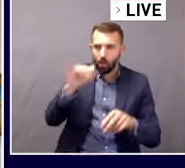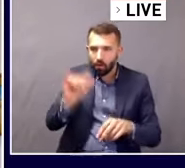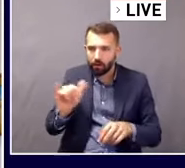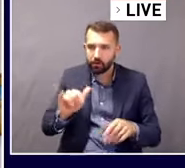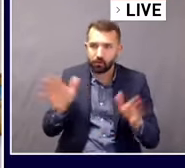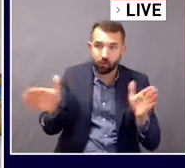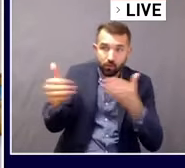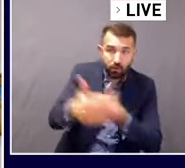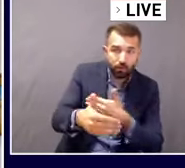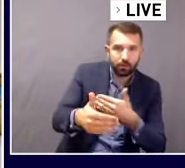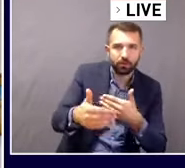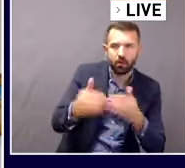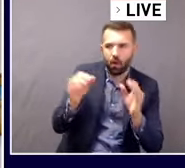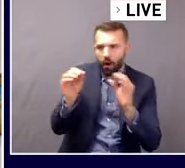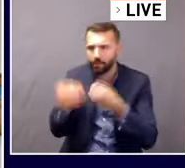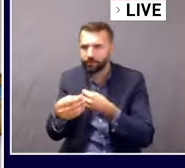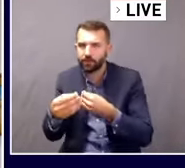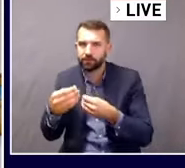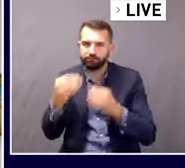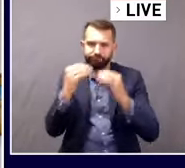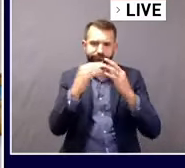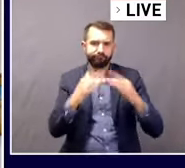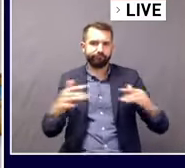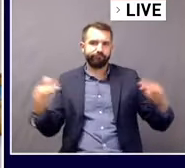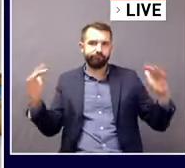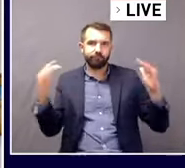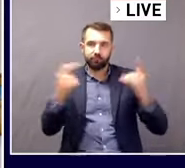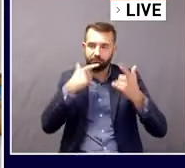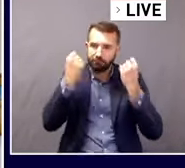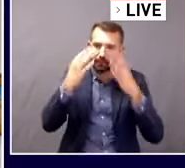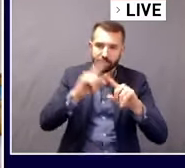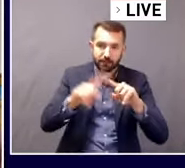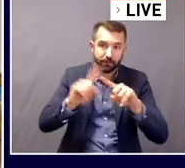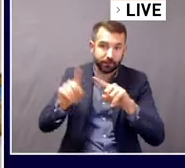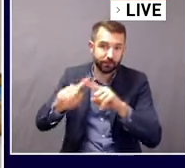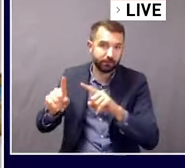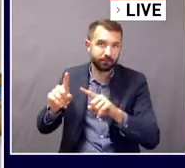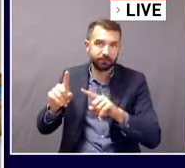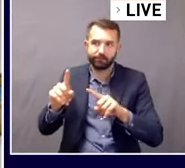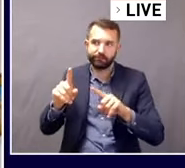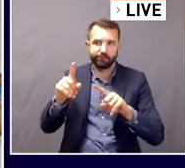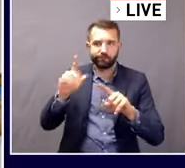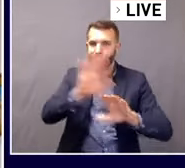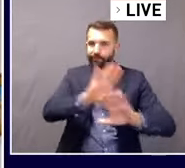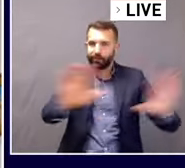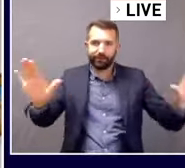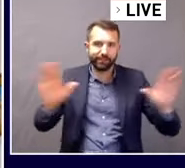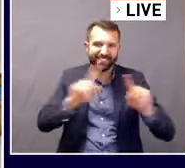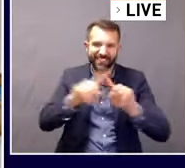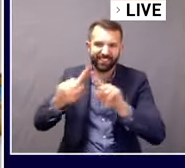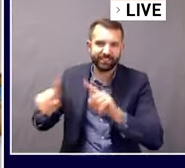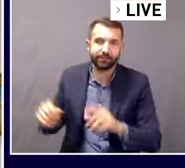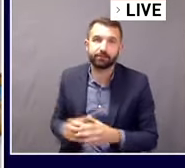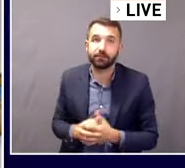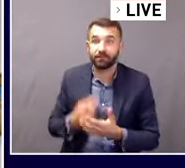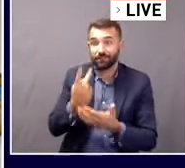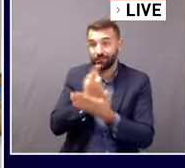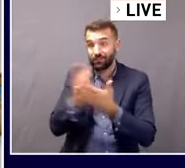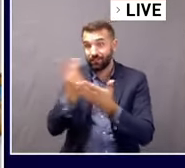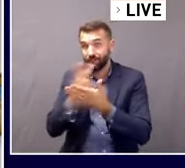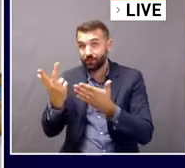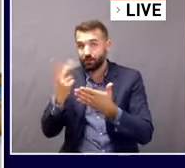of the individual office is. In recent days, or weeks rather, there's been additional research that's been done